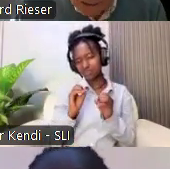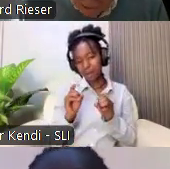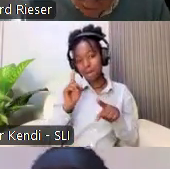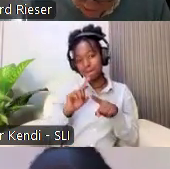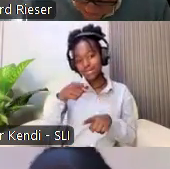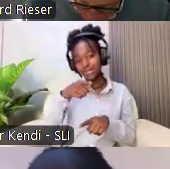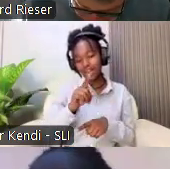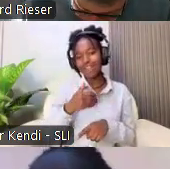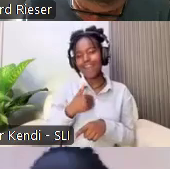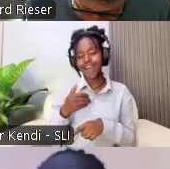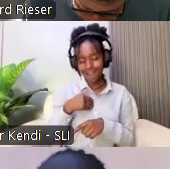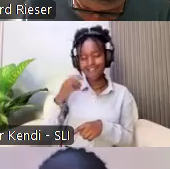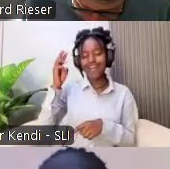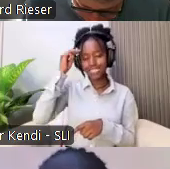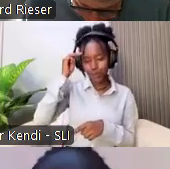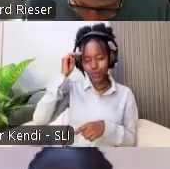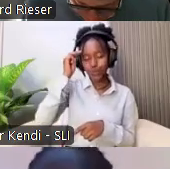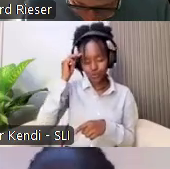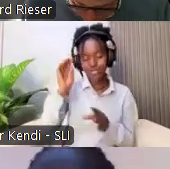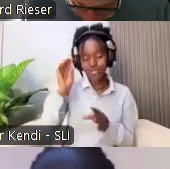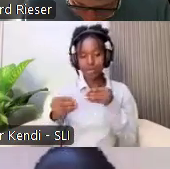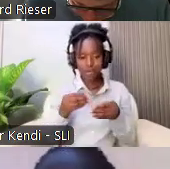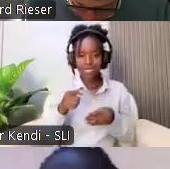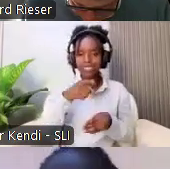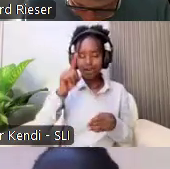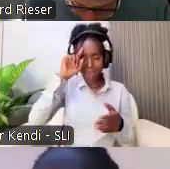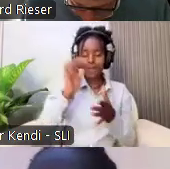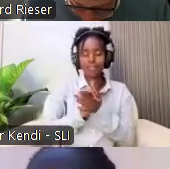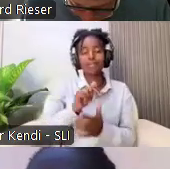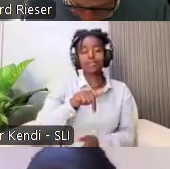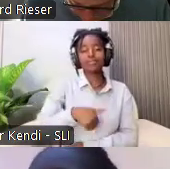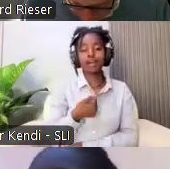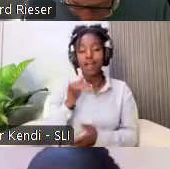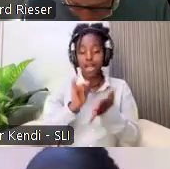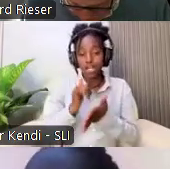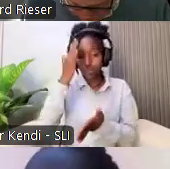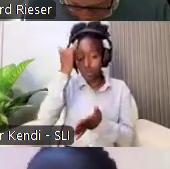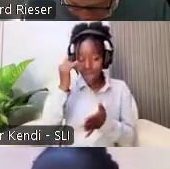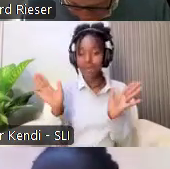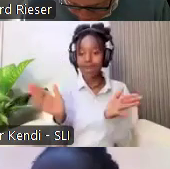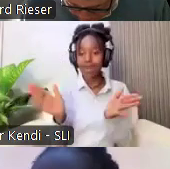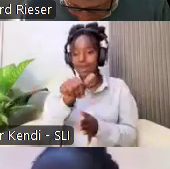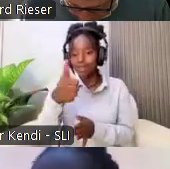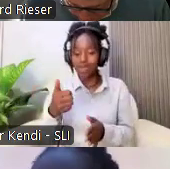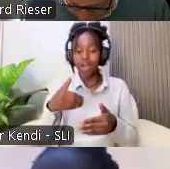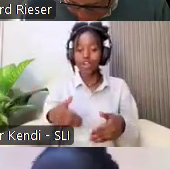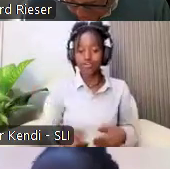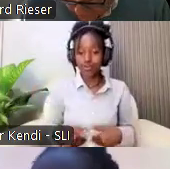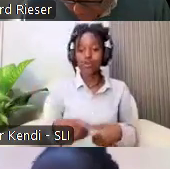having psychosocial disability. I believe in myself, and that's what I want other youth to do. You